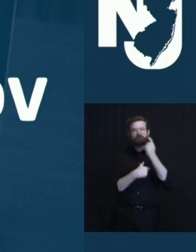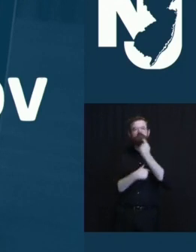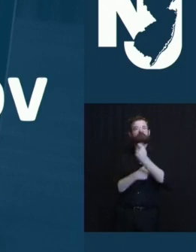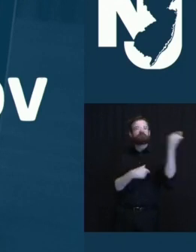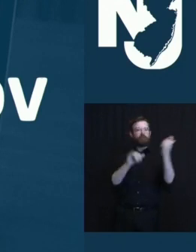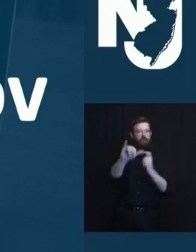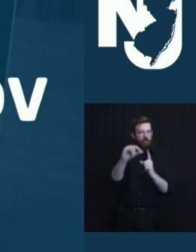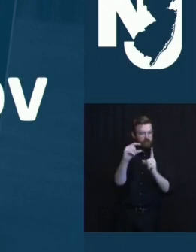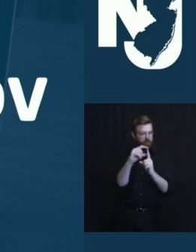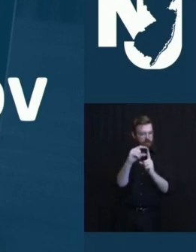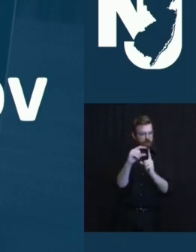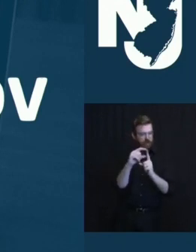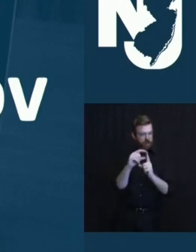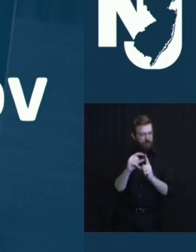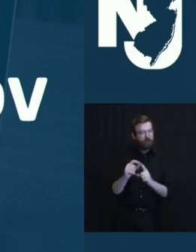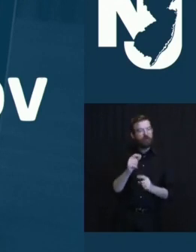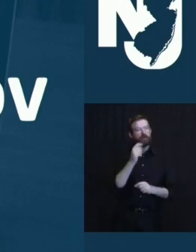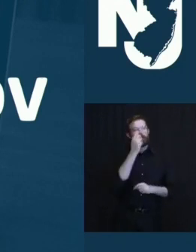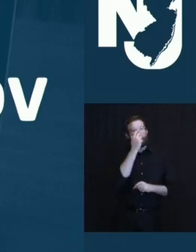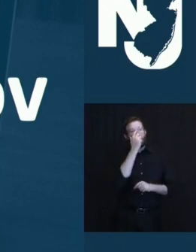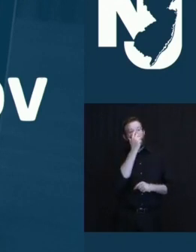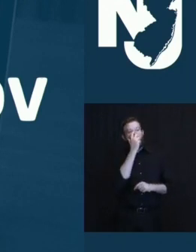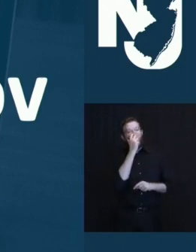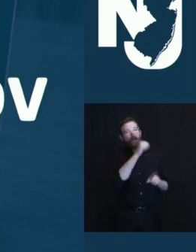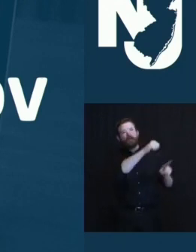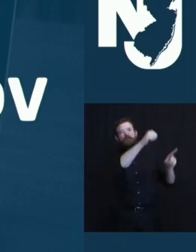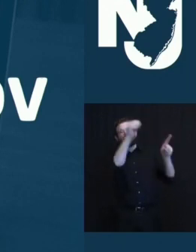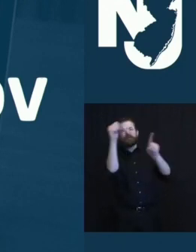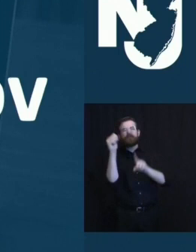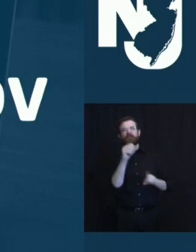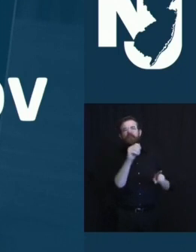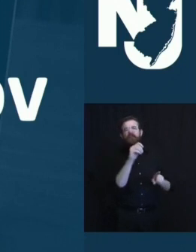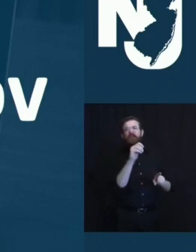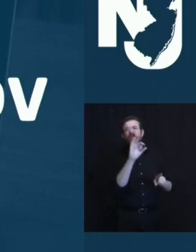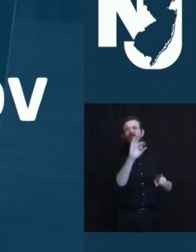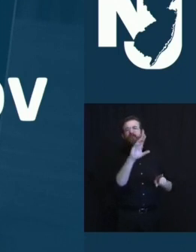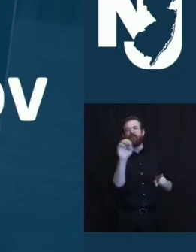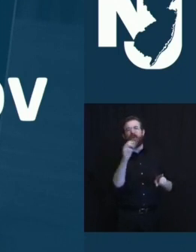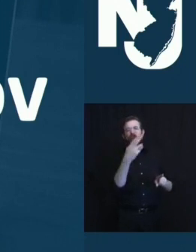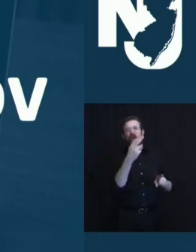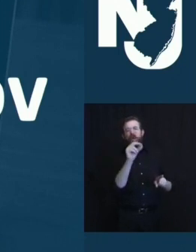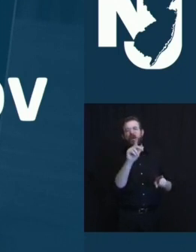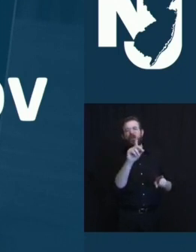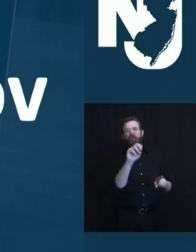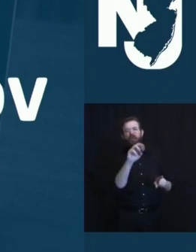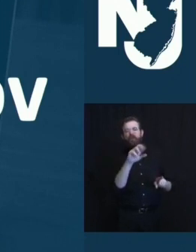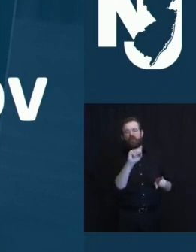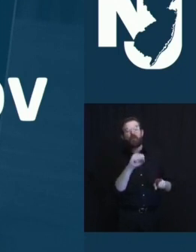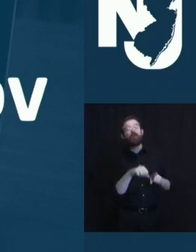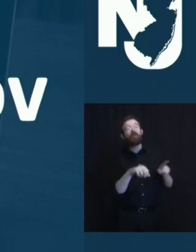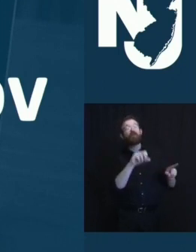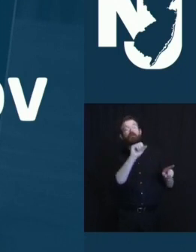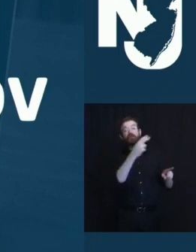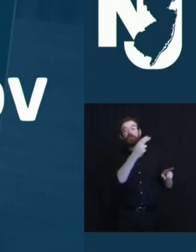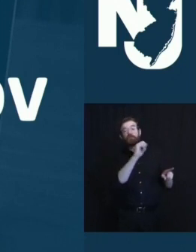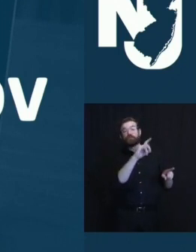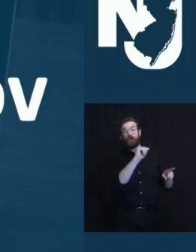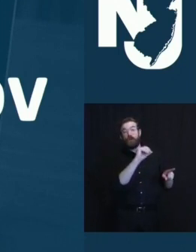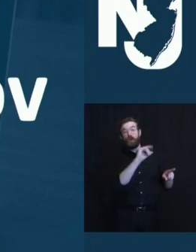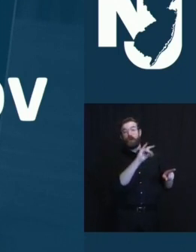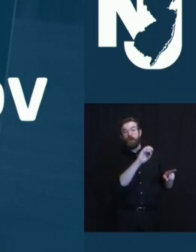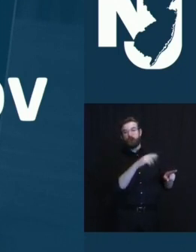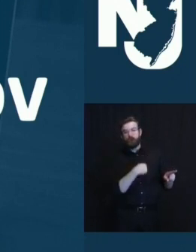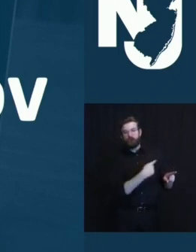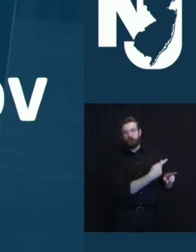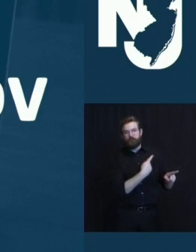this. Sheila is herself a former freeholder in Essex County. And it is high time this